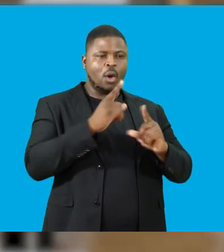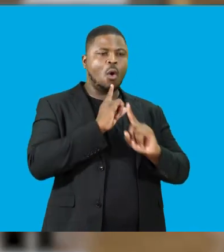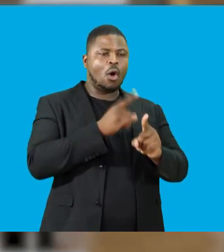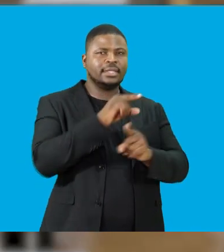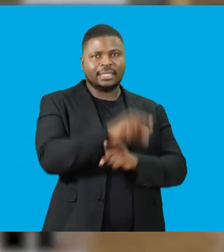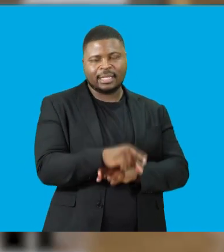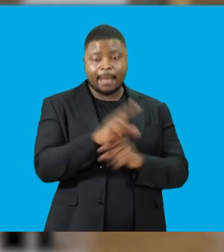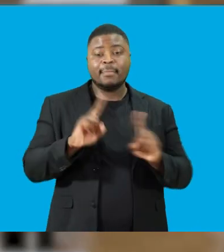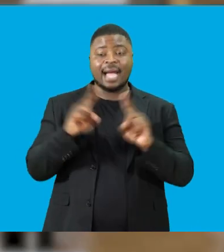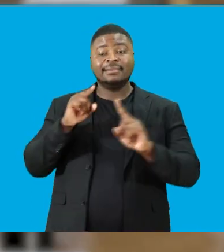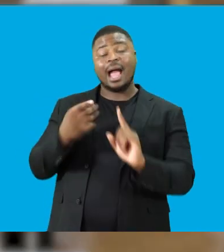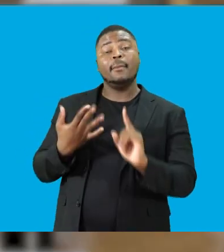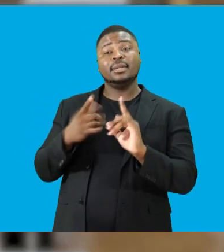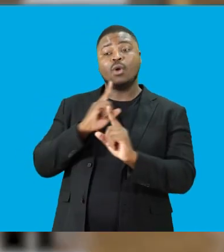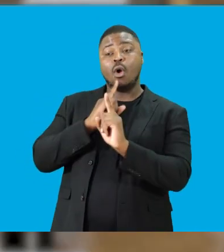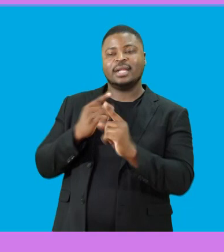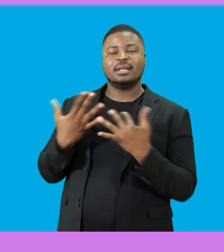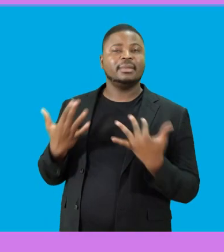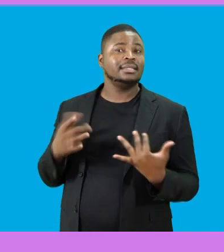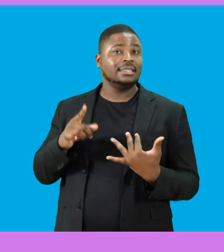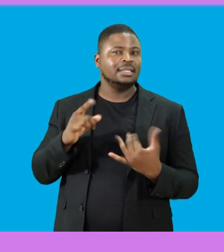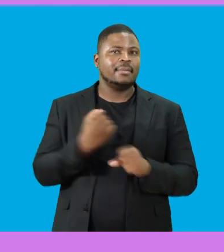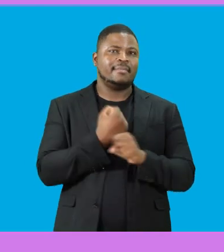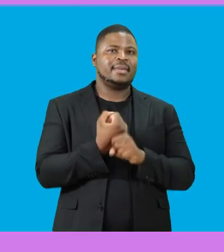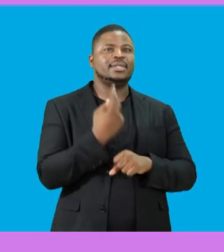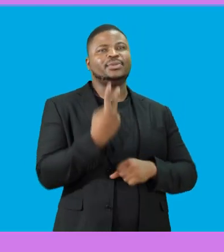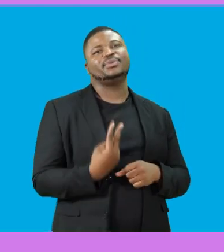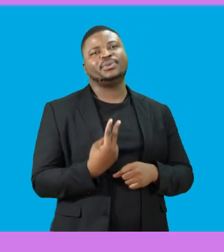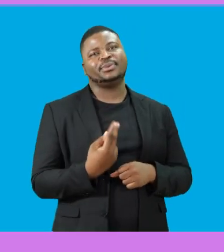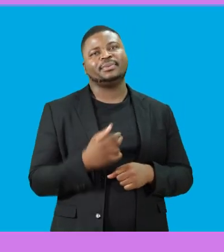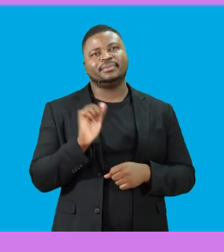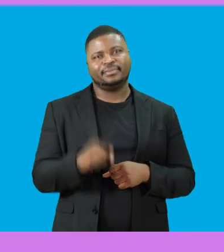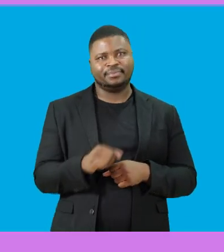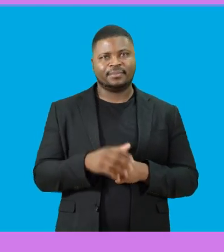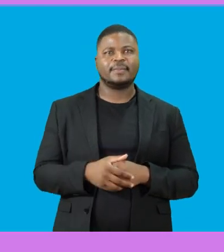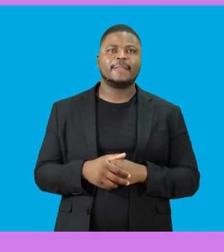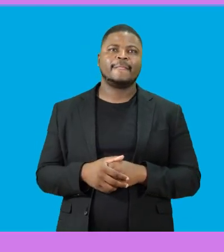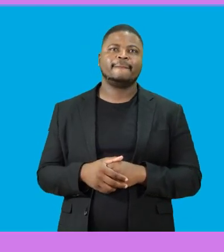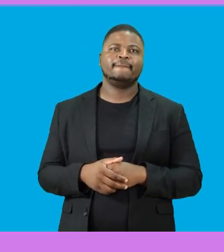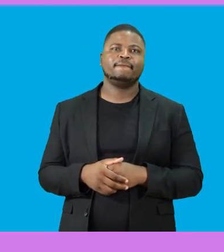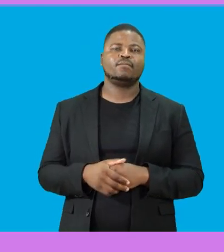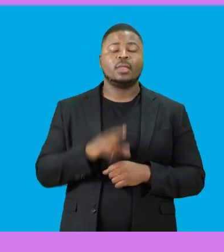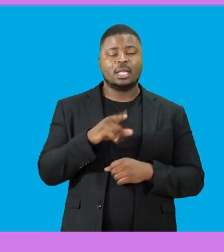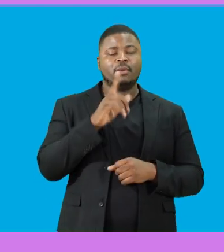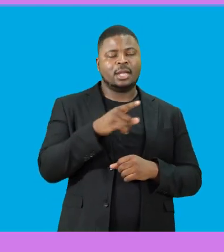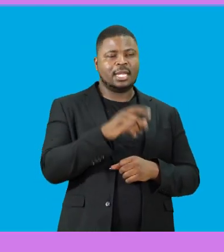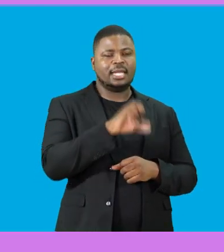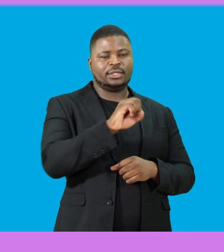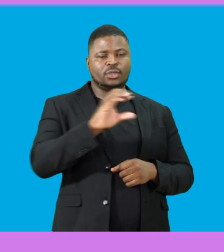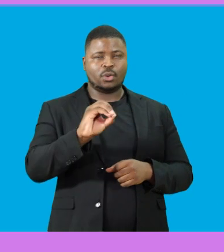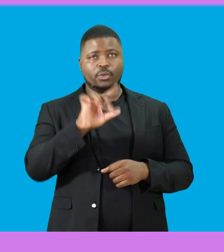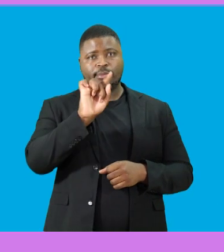50. So how many stop orders did Kim make? She made 2 of them. So it means we're going to say for the stop order, I will abbreviate it